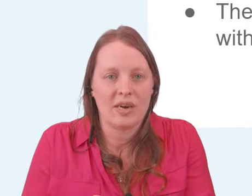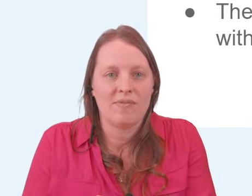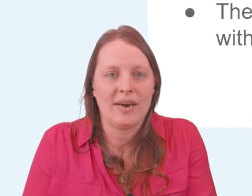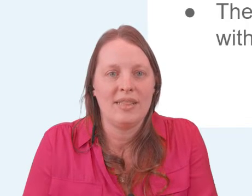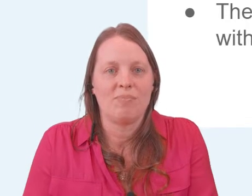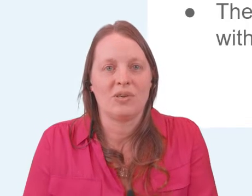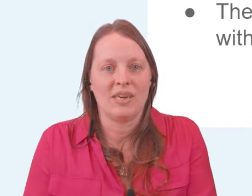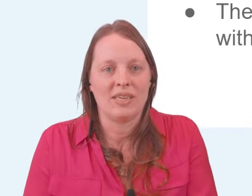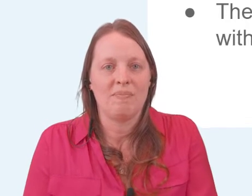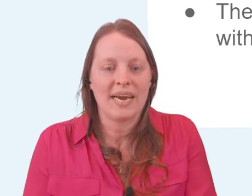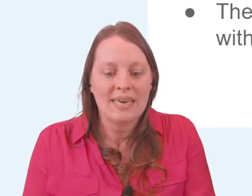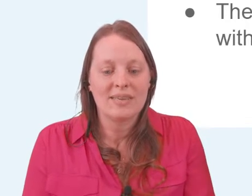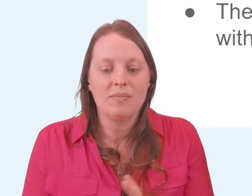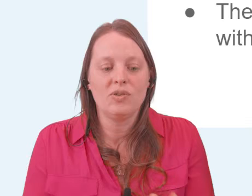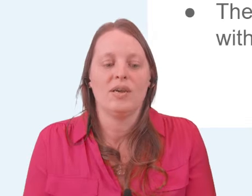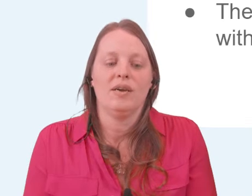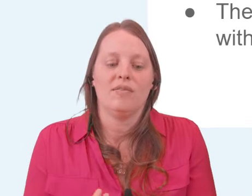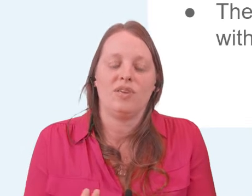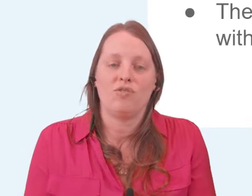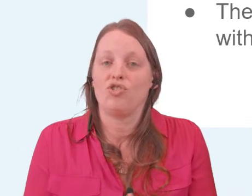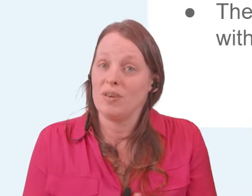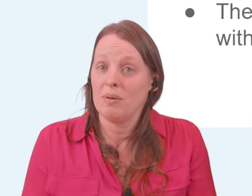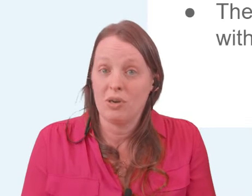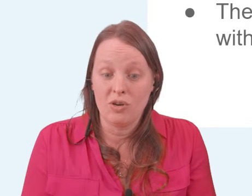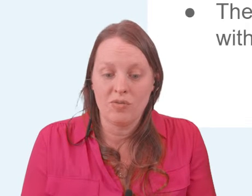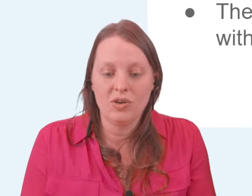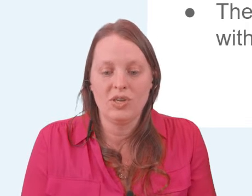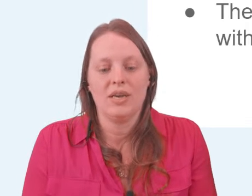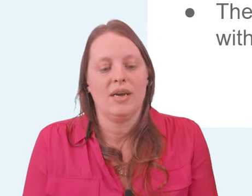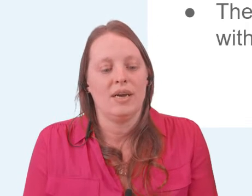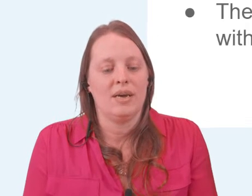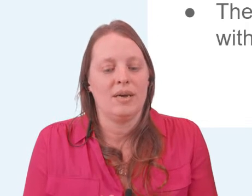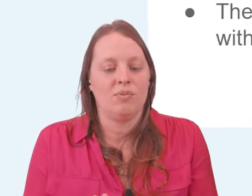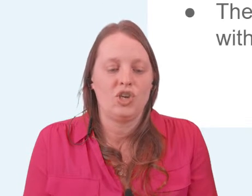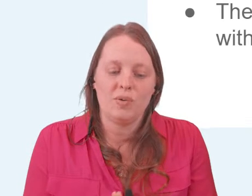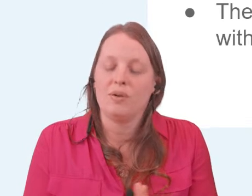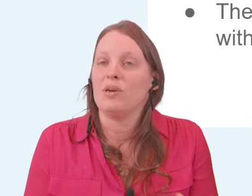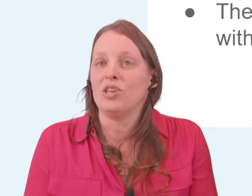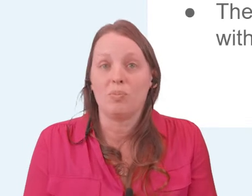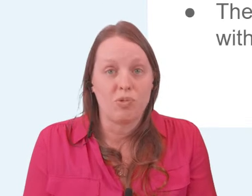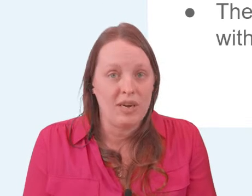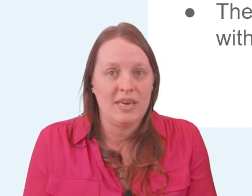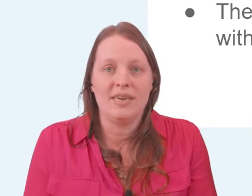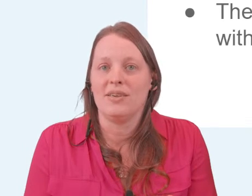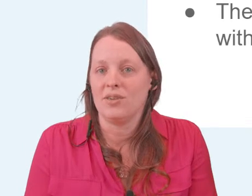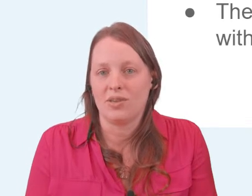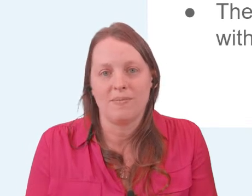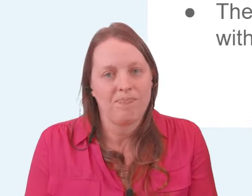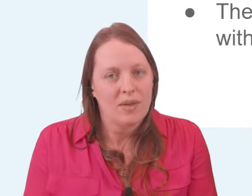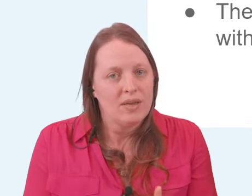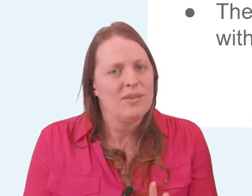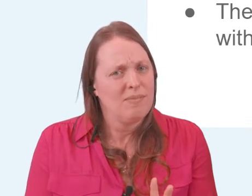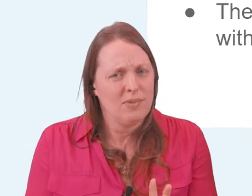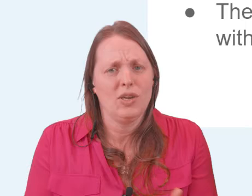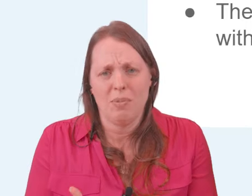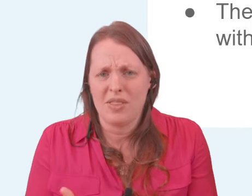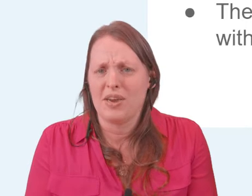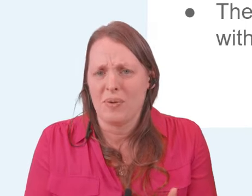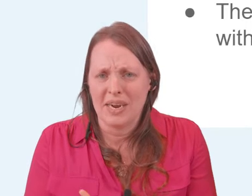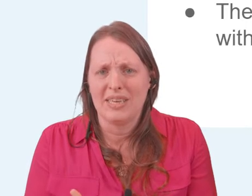to clarify the precise mechanisms of different treatment maneuvers, showing where the debris is